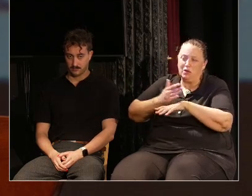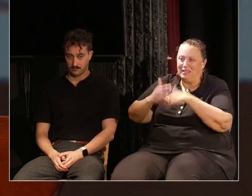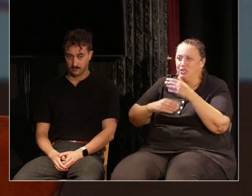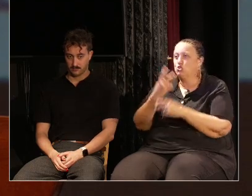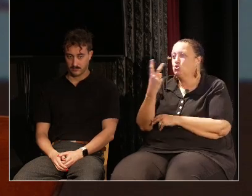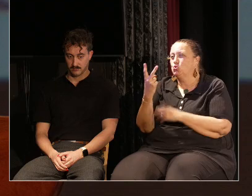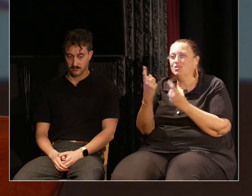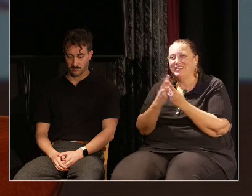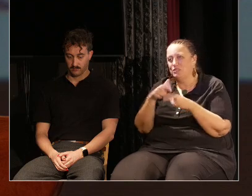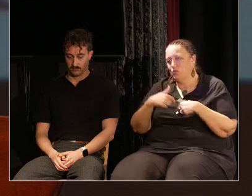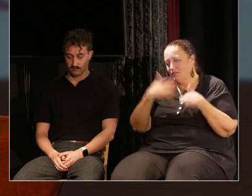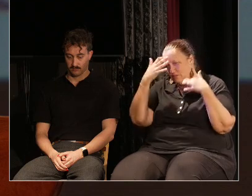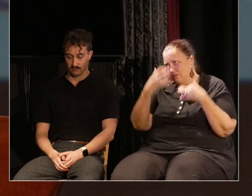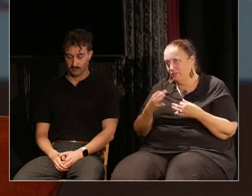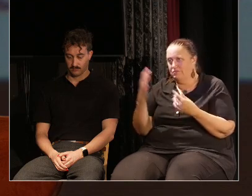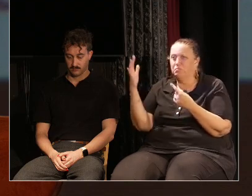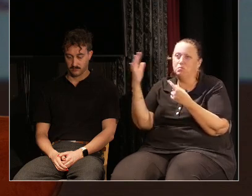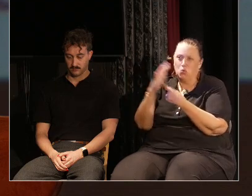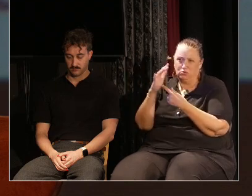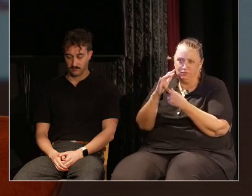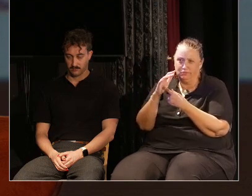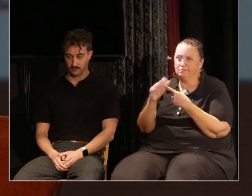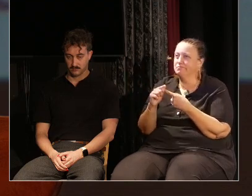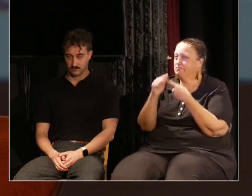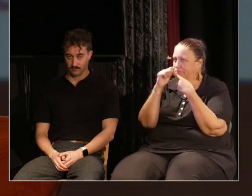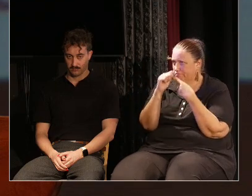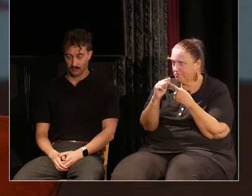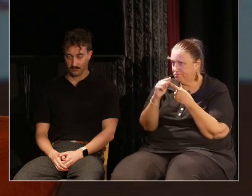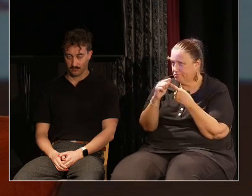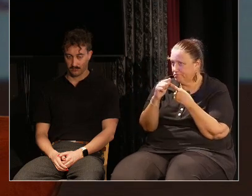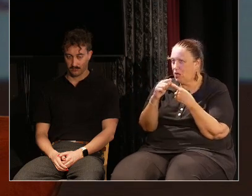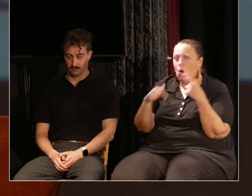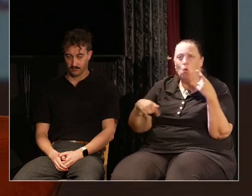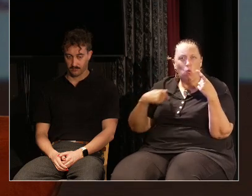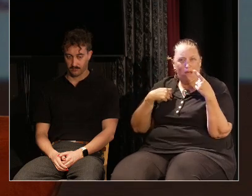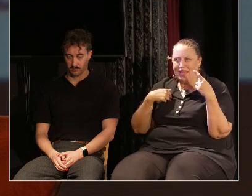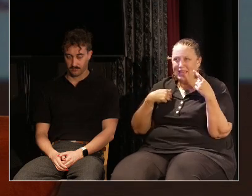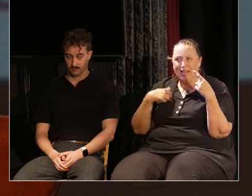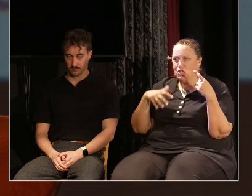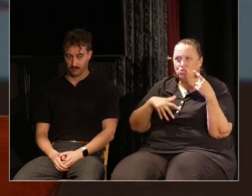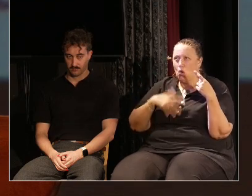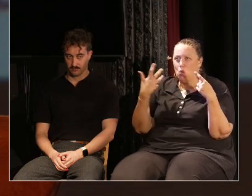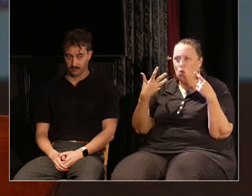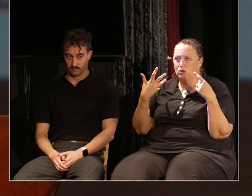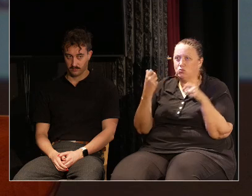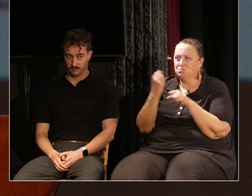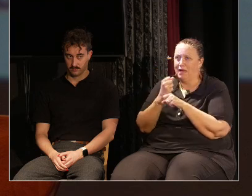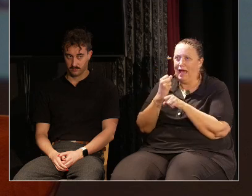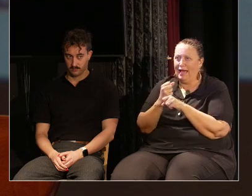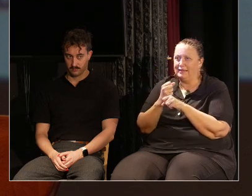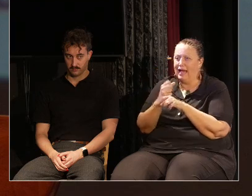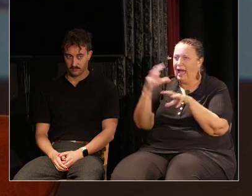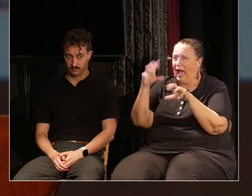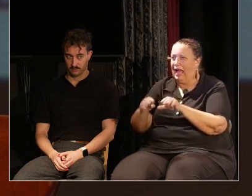have decided are really important. And the first of those is that we do not want an incredibly divisive,